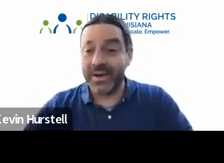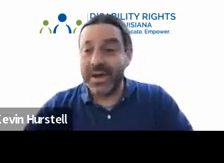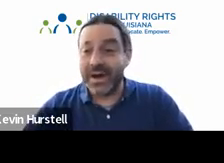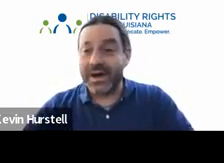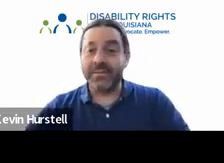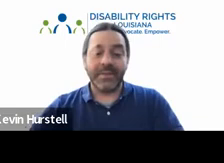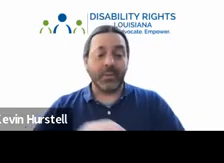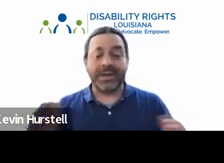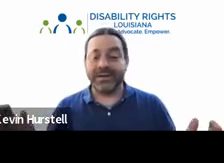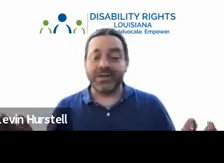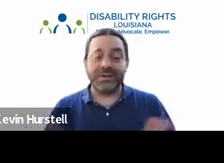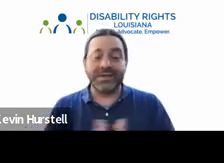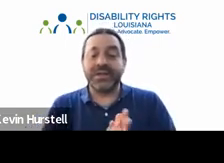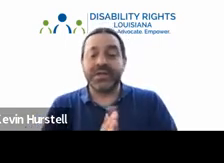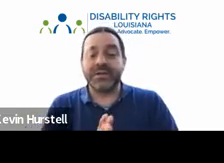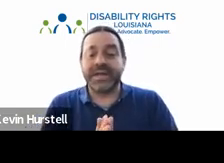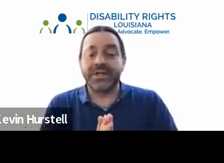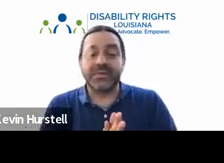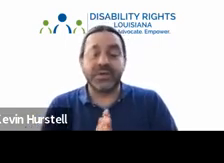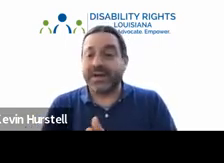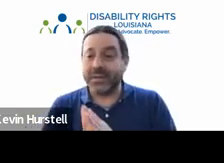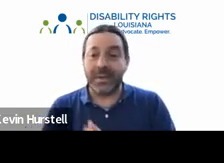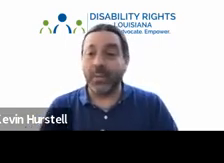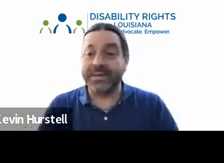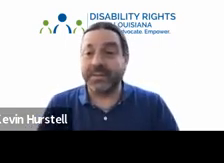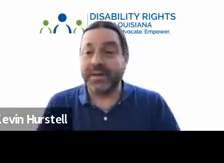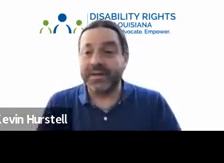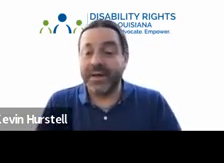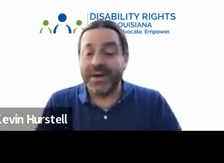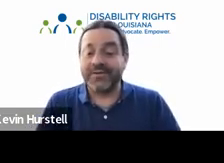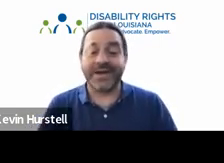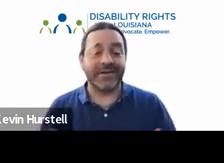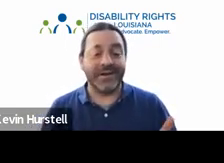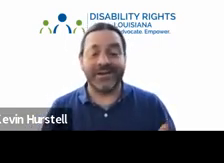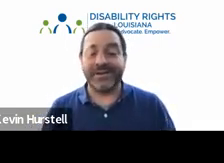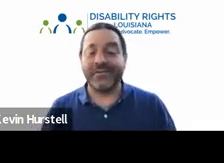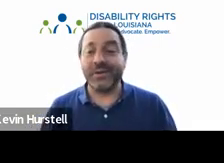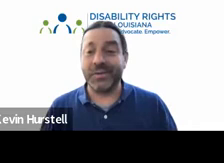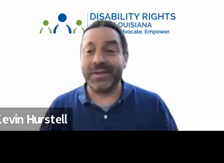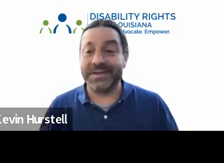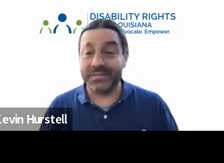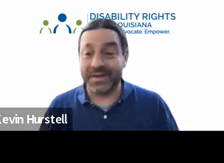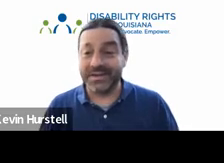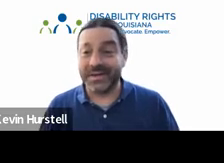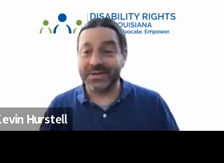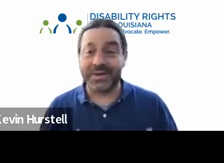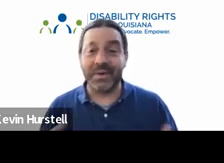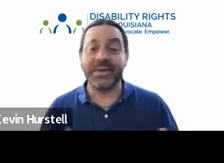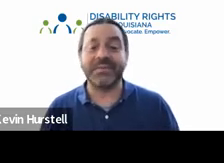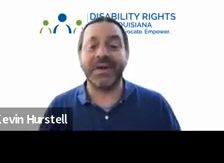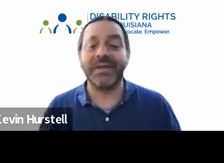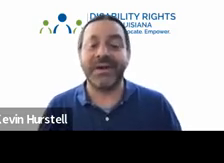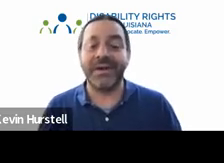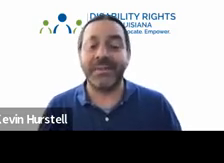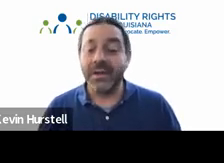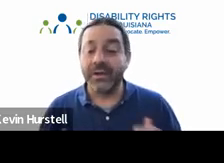Lospennato. We do these Lunch and Learn sessions. We try to do them about once a month. We've had a few this month, so it's been a